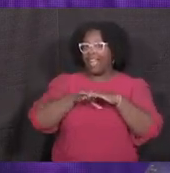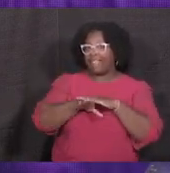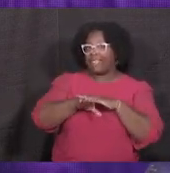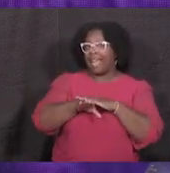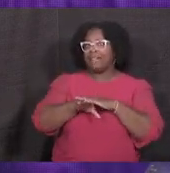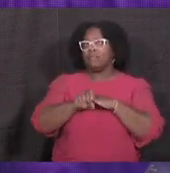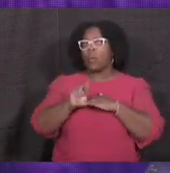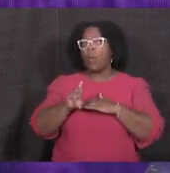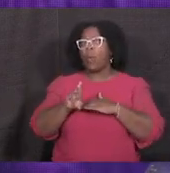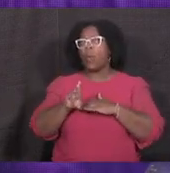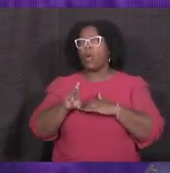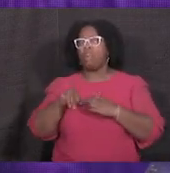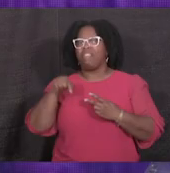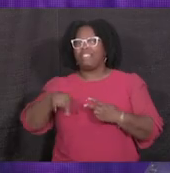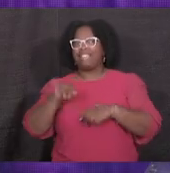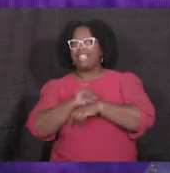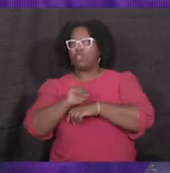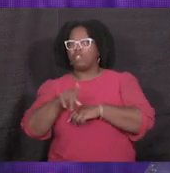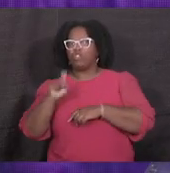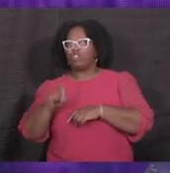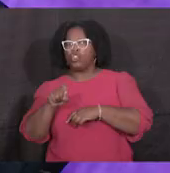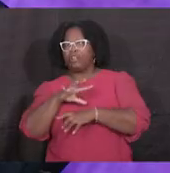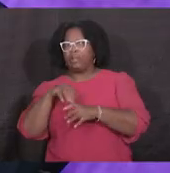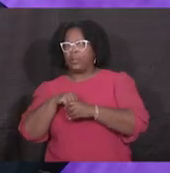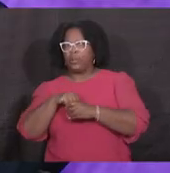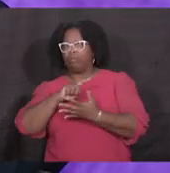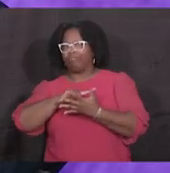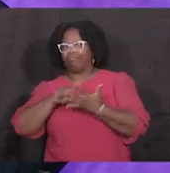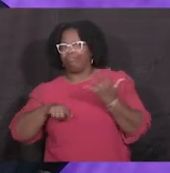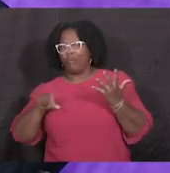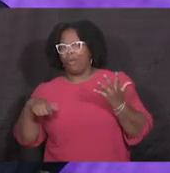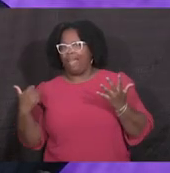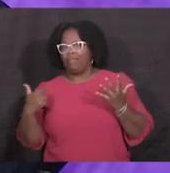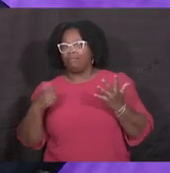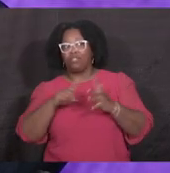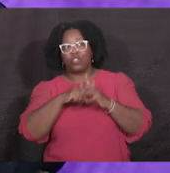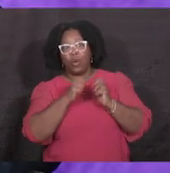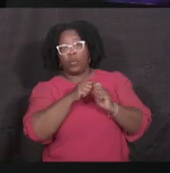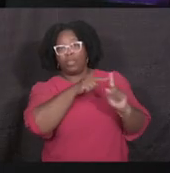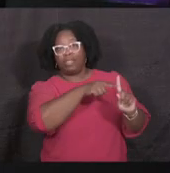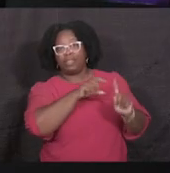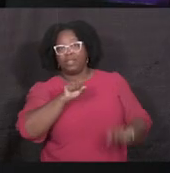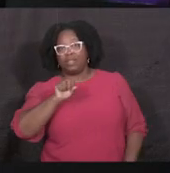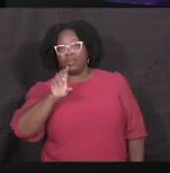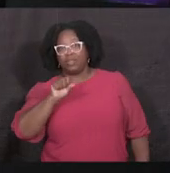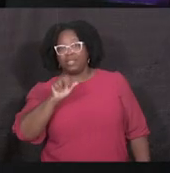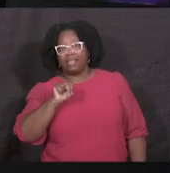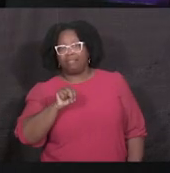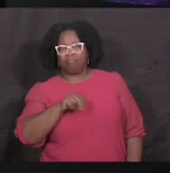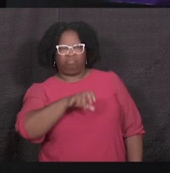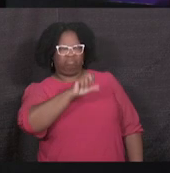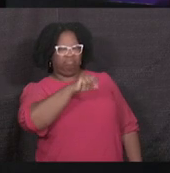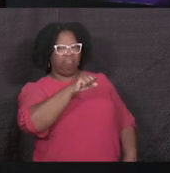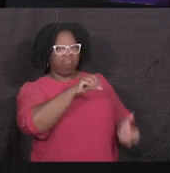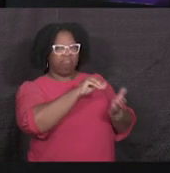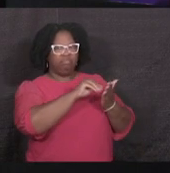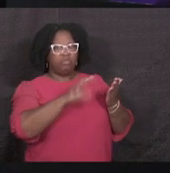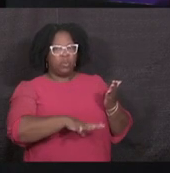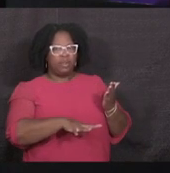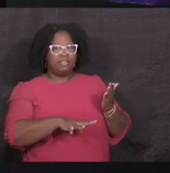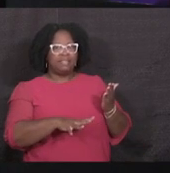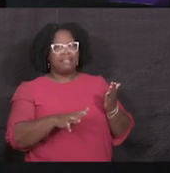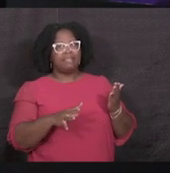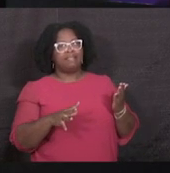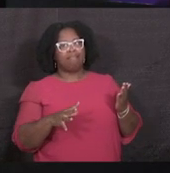Or what more should this industry be open to? Susan, why don't we start with you? Students are much more